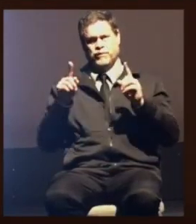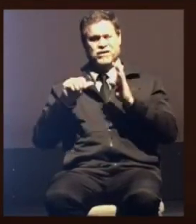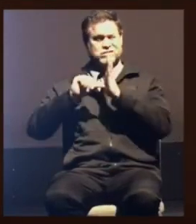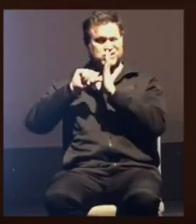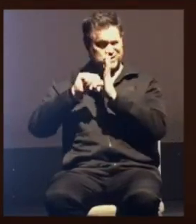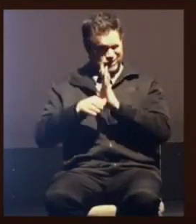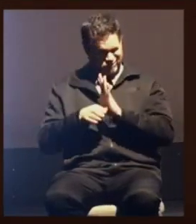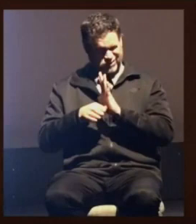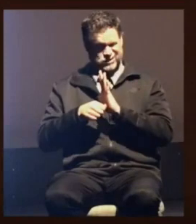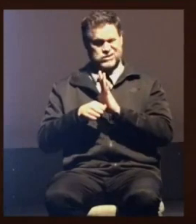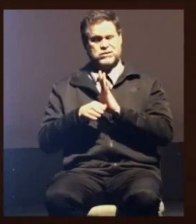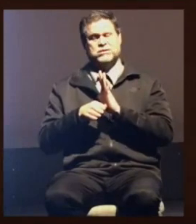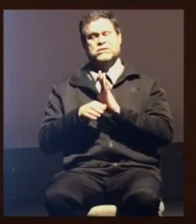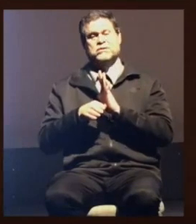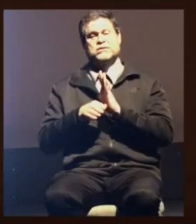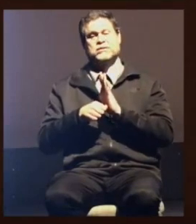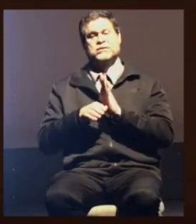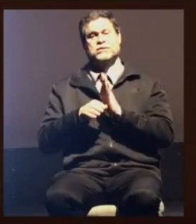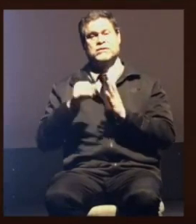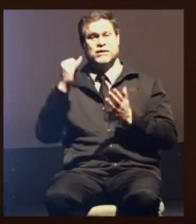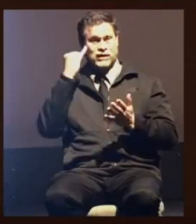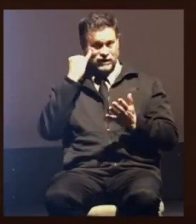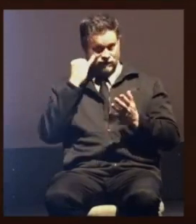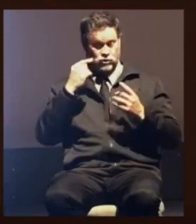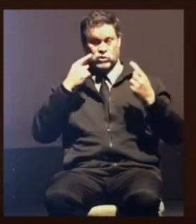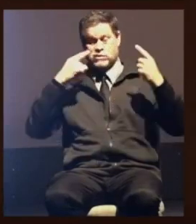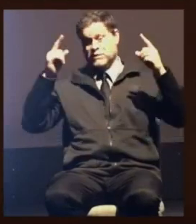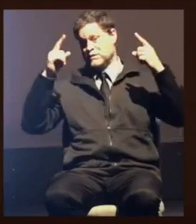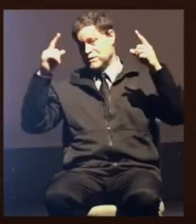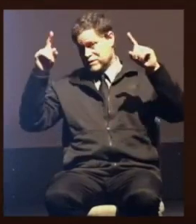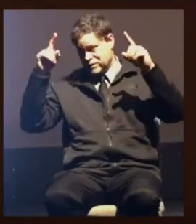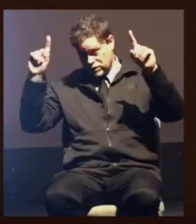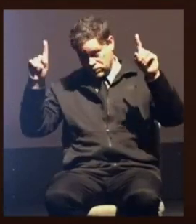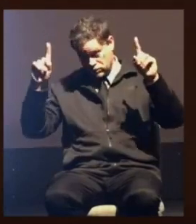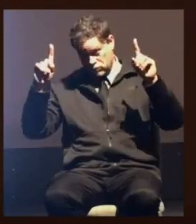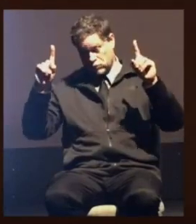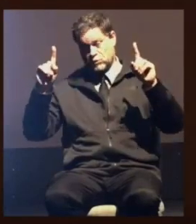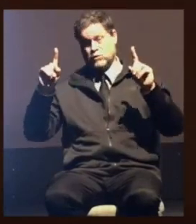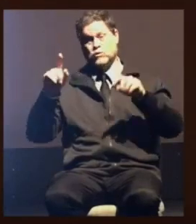emphasis. Here's what, if you're going to be successful